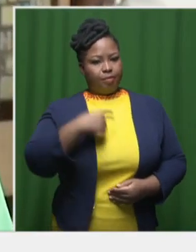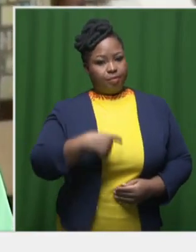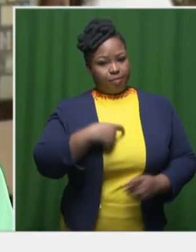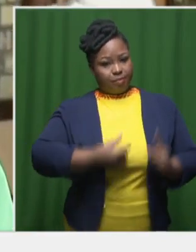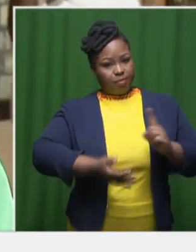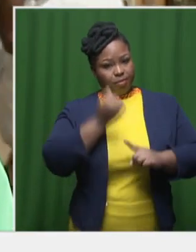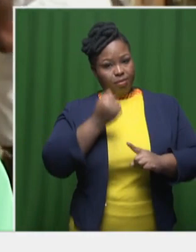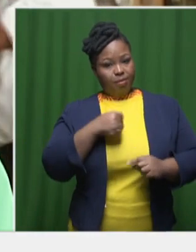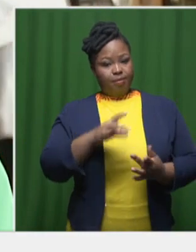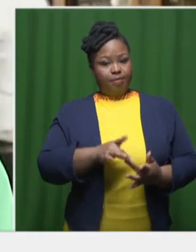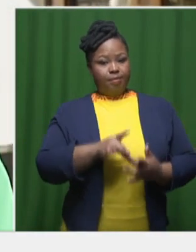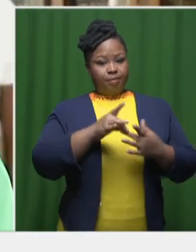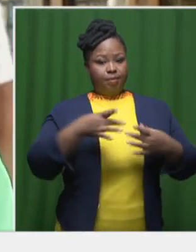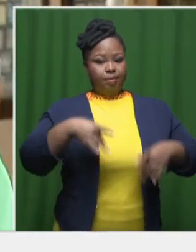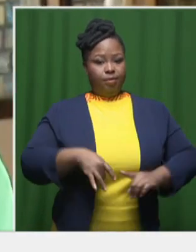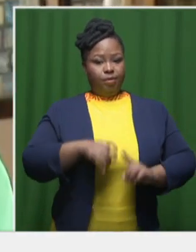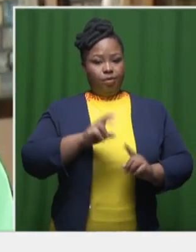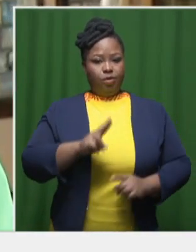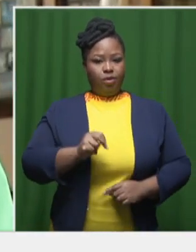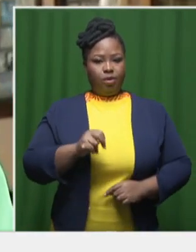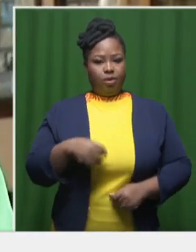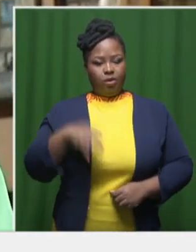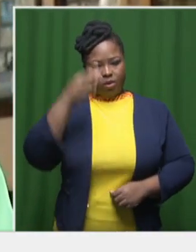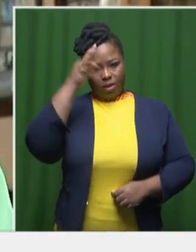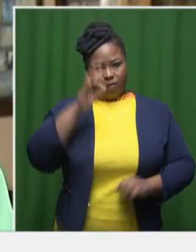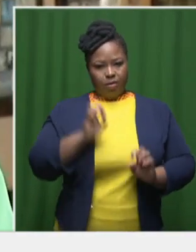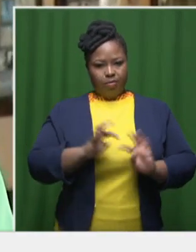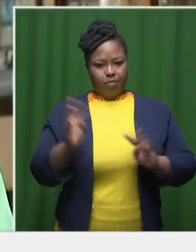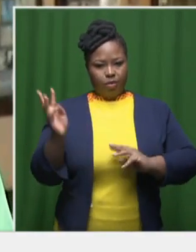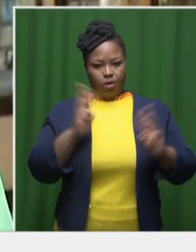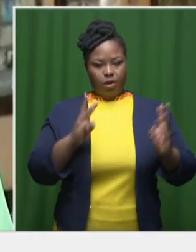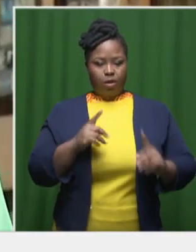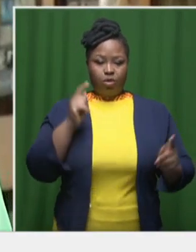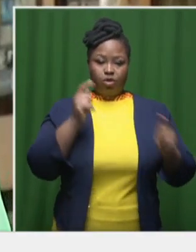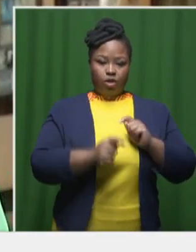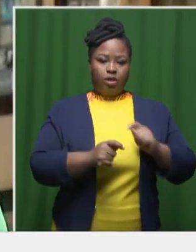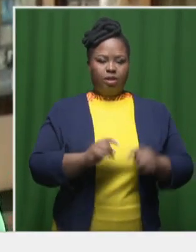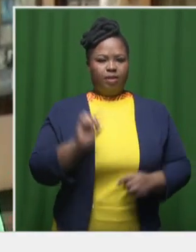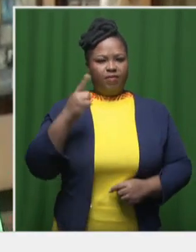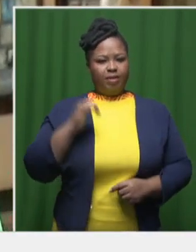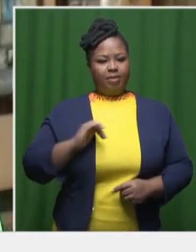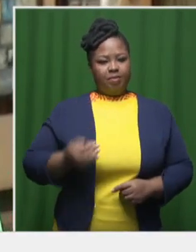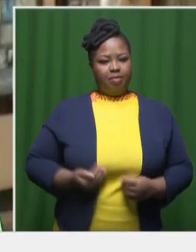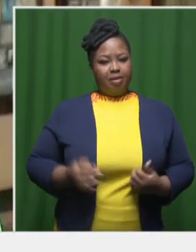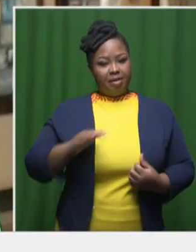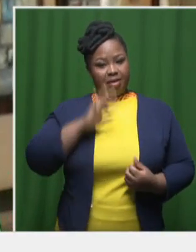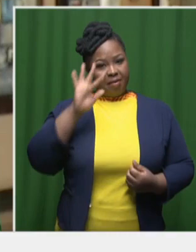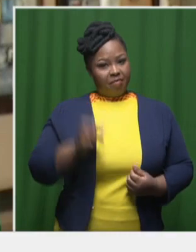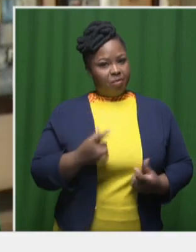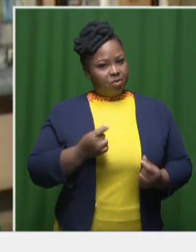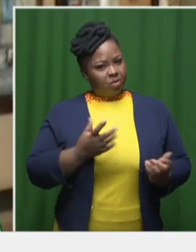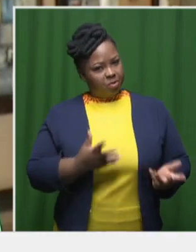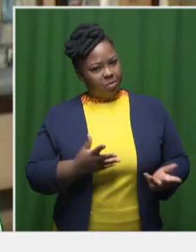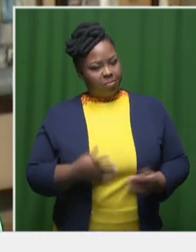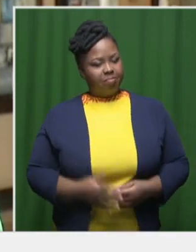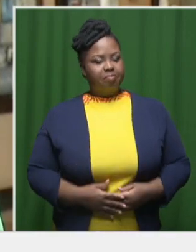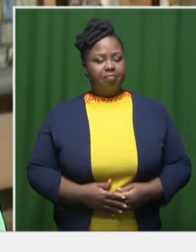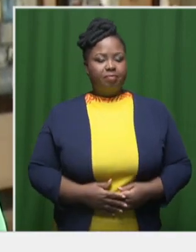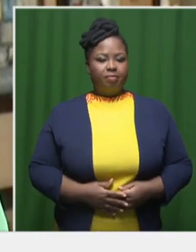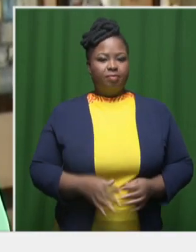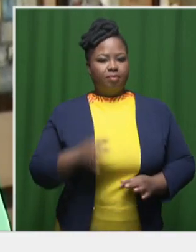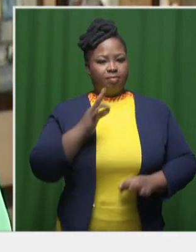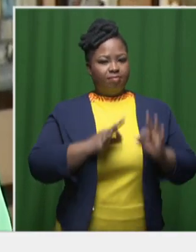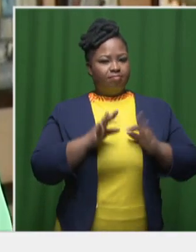also recently nominated to chair the UN's Intergovernmental Panel on Climate Change, the first female in Africa to do so. Talk to us